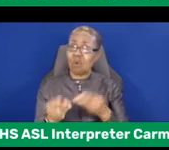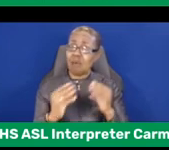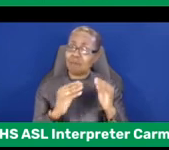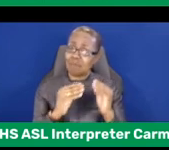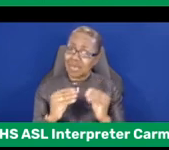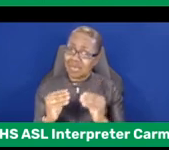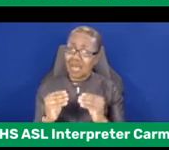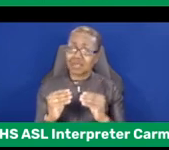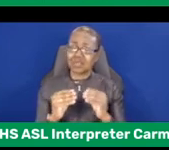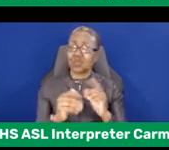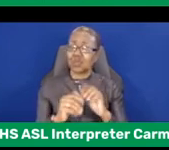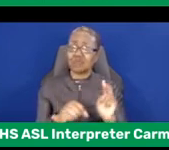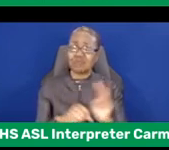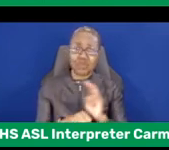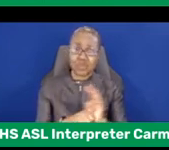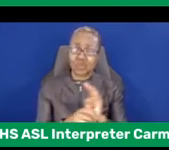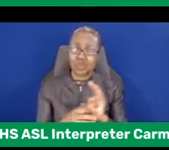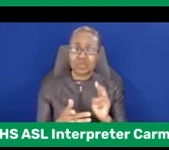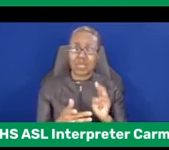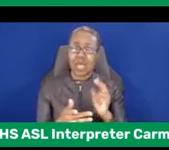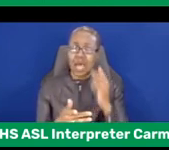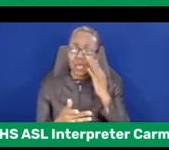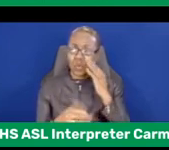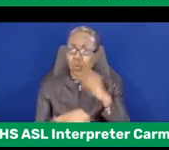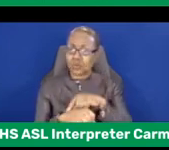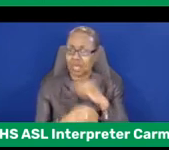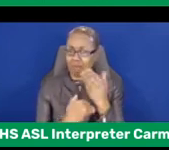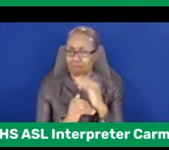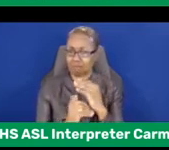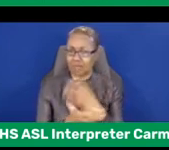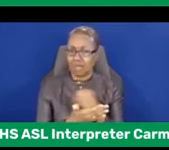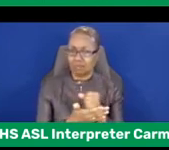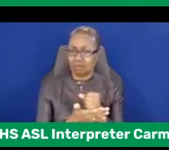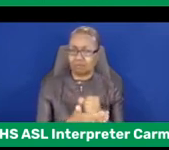use. And I'll leave it there because I know we're pressed for time.